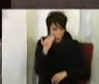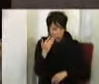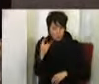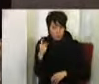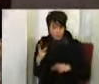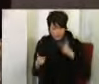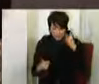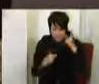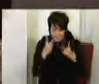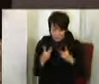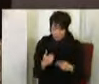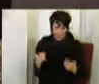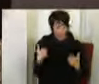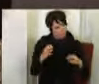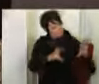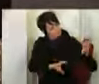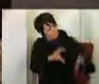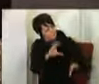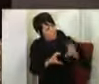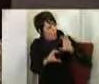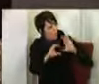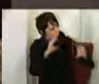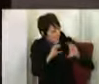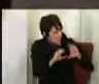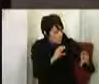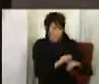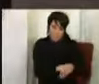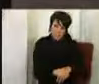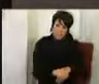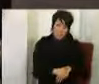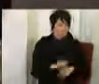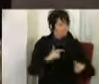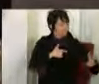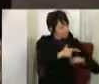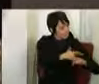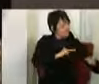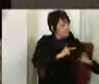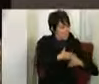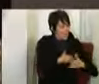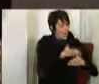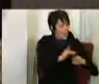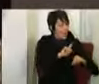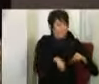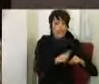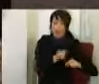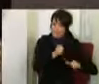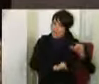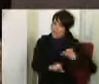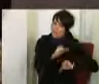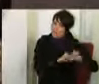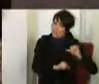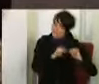and you get into a conversation, you know that we allow things of our own lives to come out as we're talking with one another. And so Joseph would